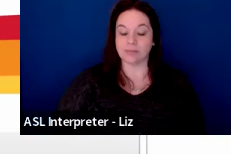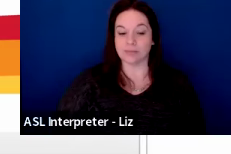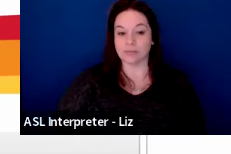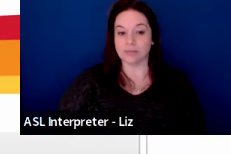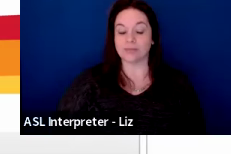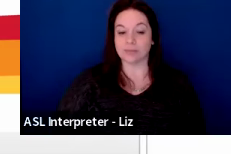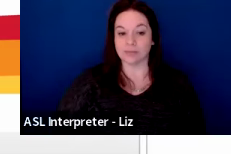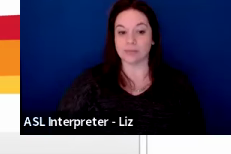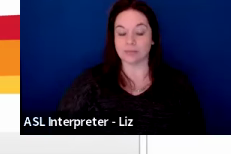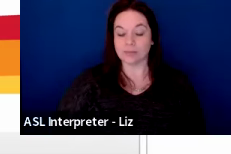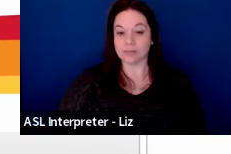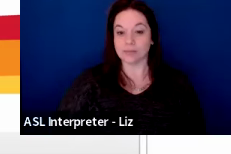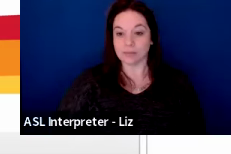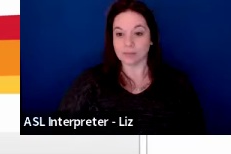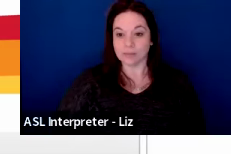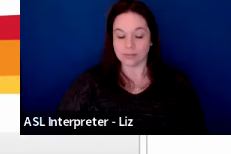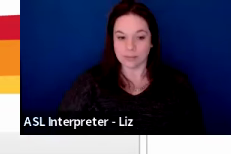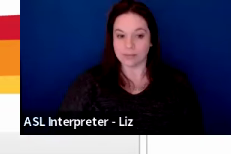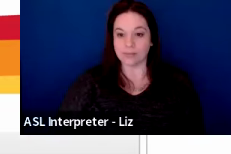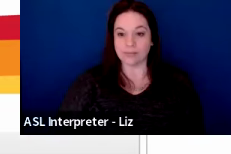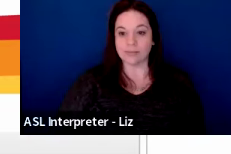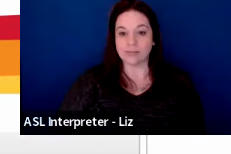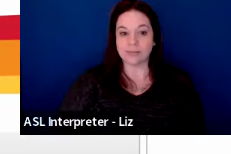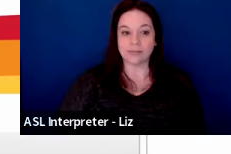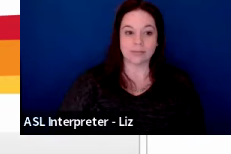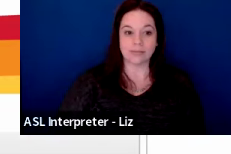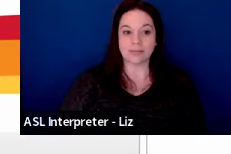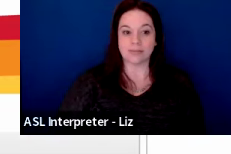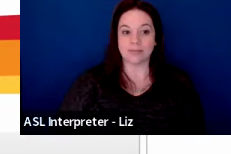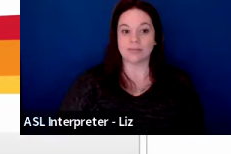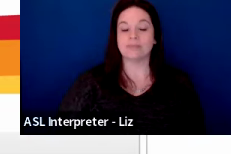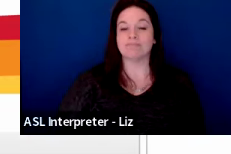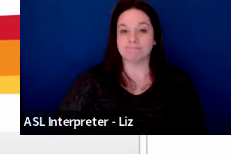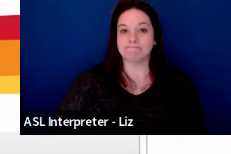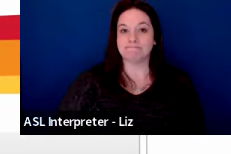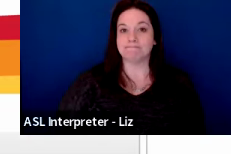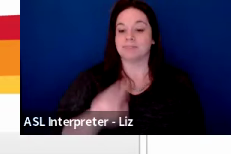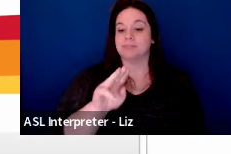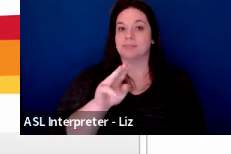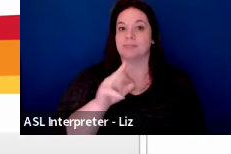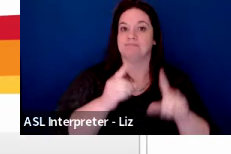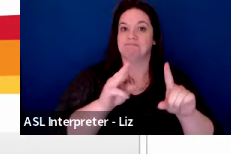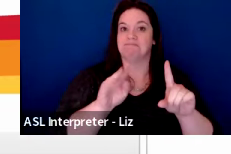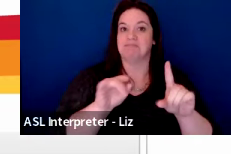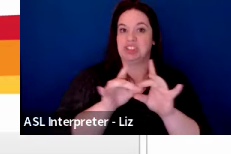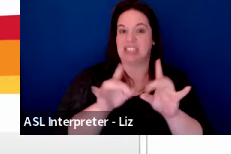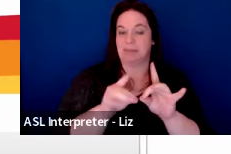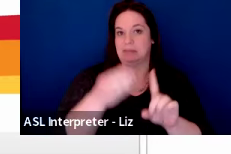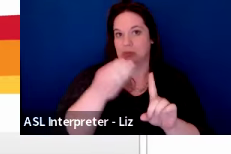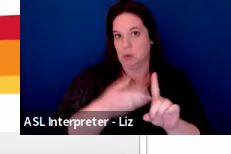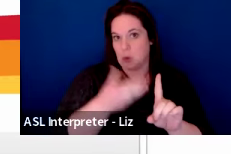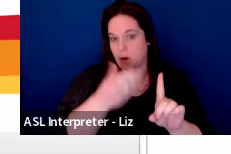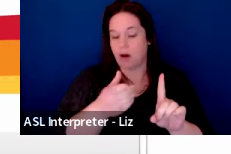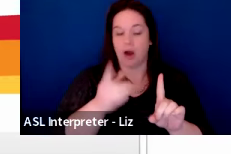For the mission statement, this is the part where you should list who you are and what you do and how you do it. This is the reason that your organization